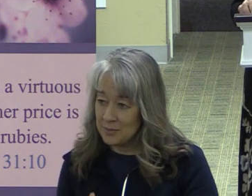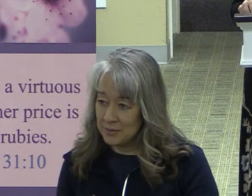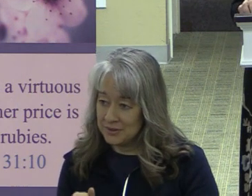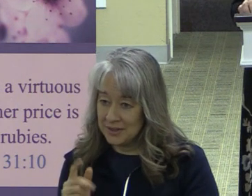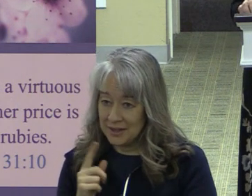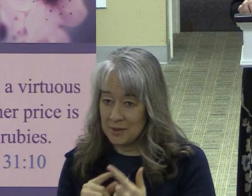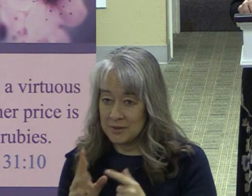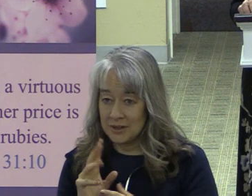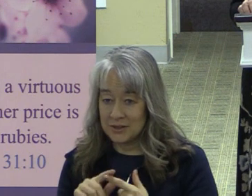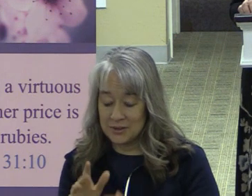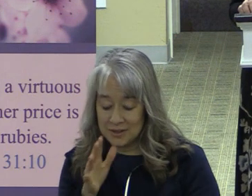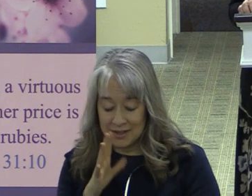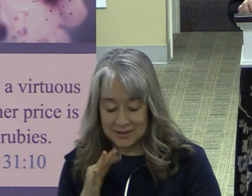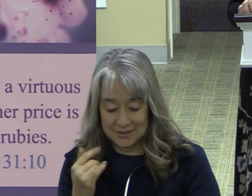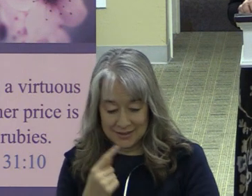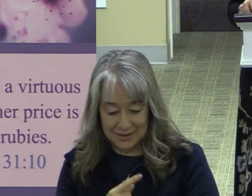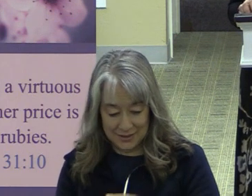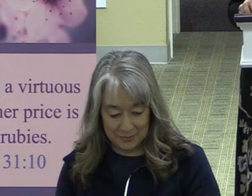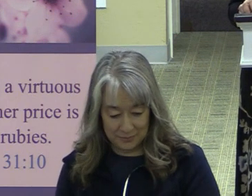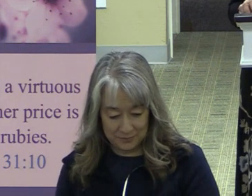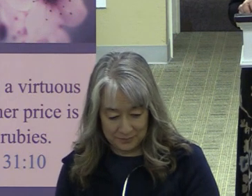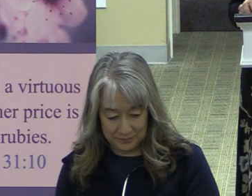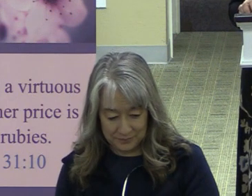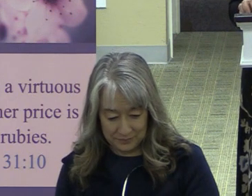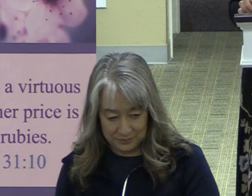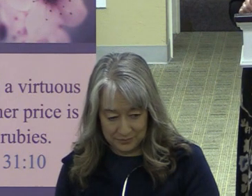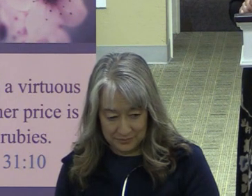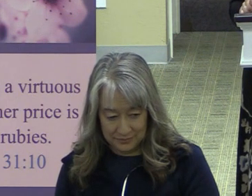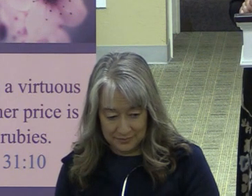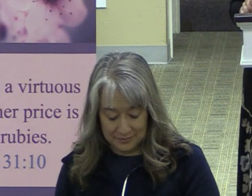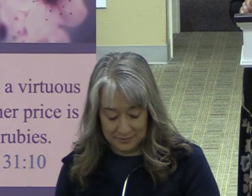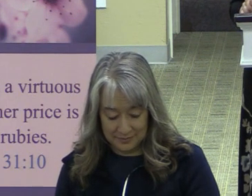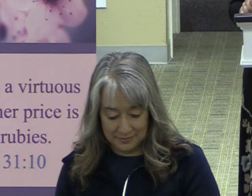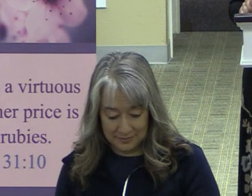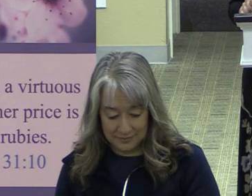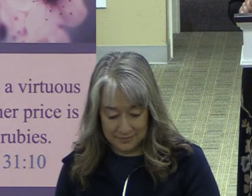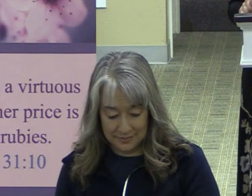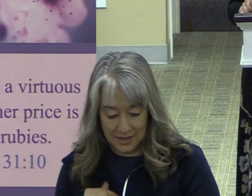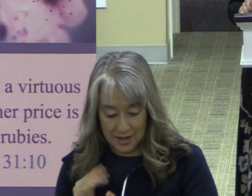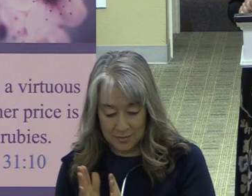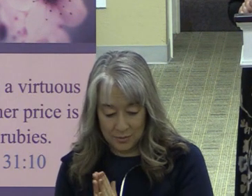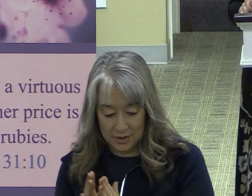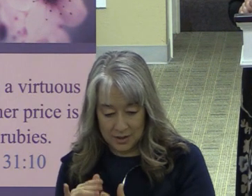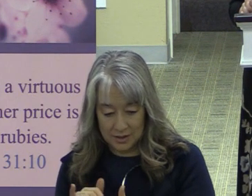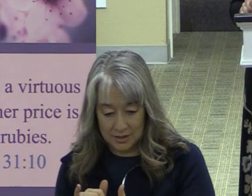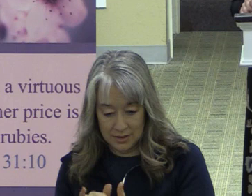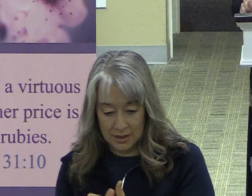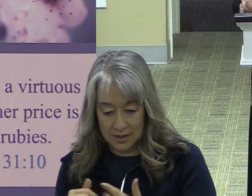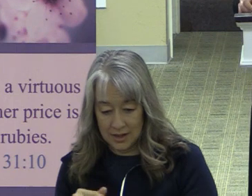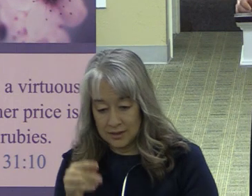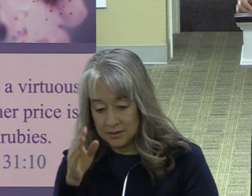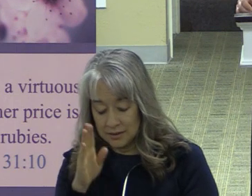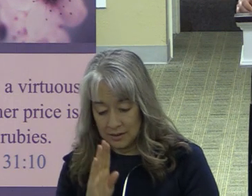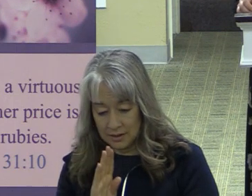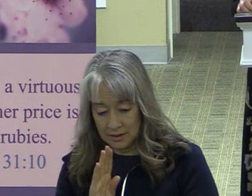to come and talk to you ladies today, and I just pray that as